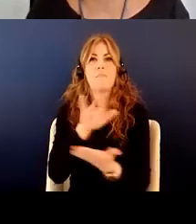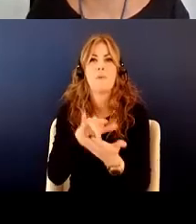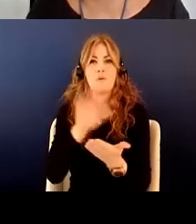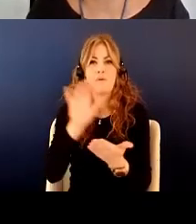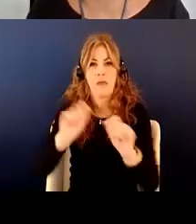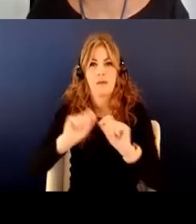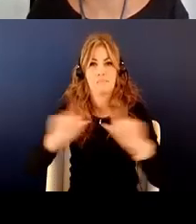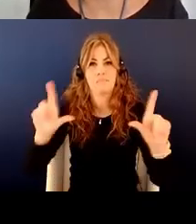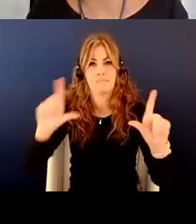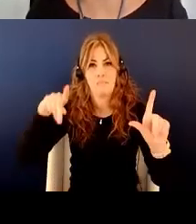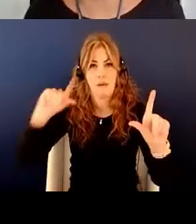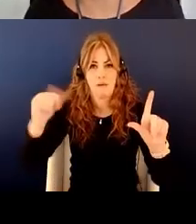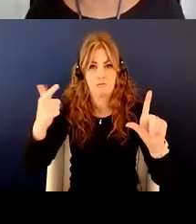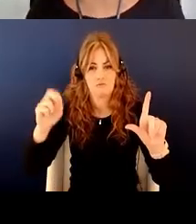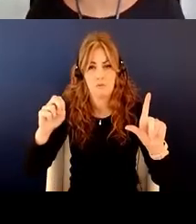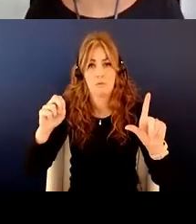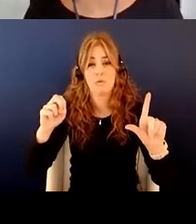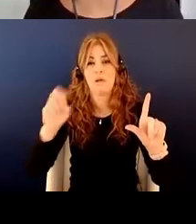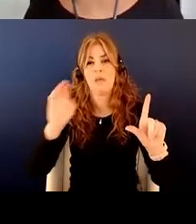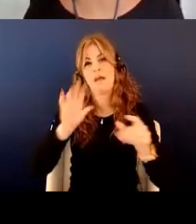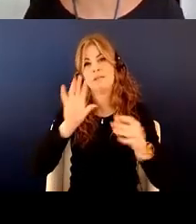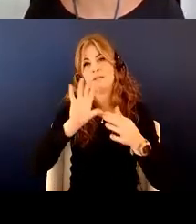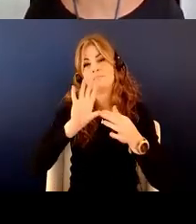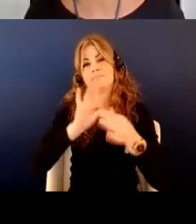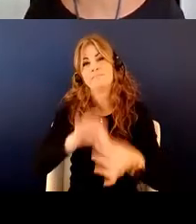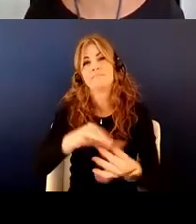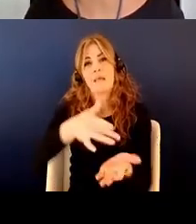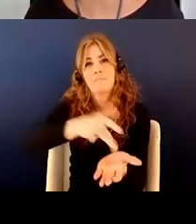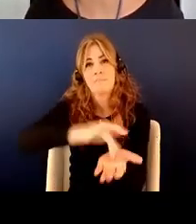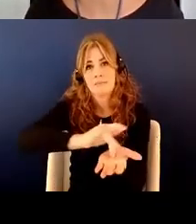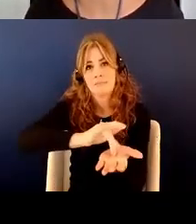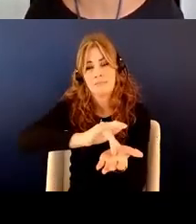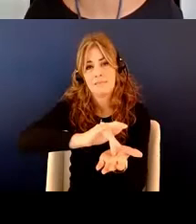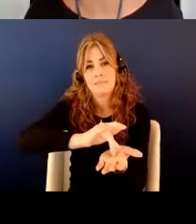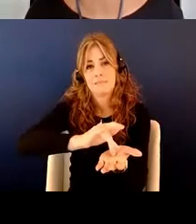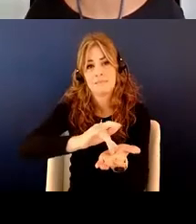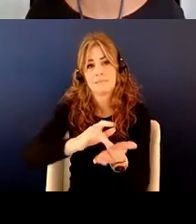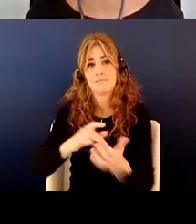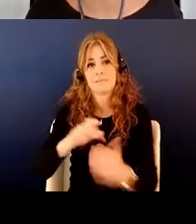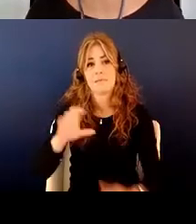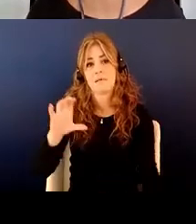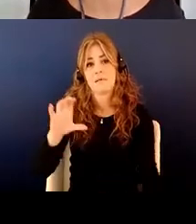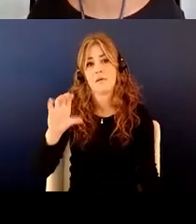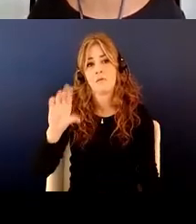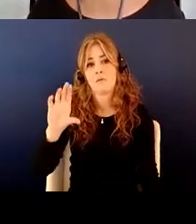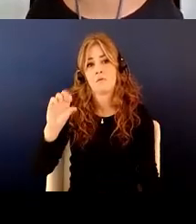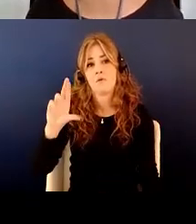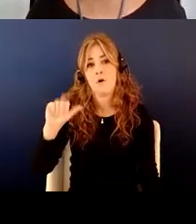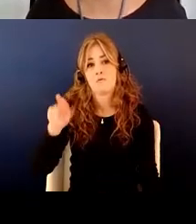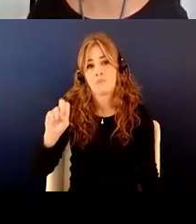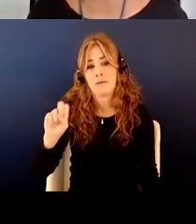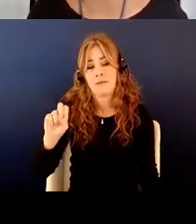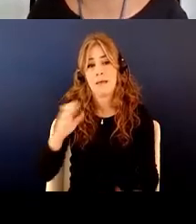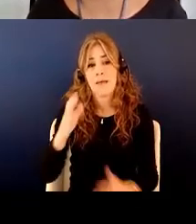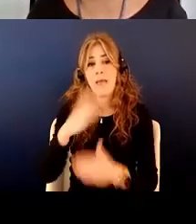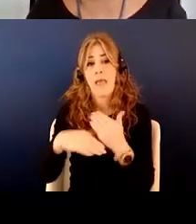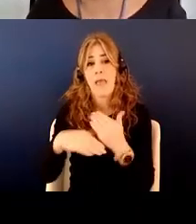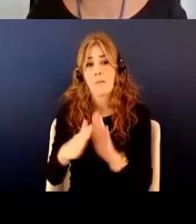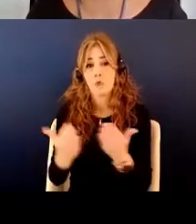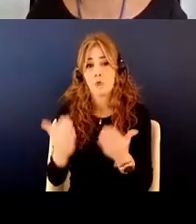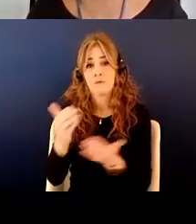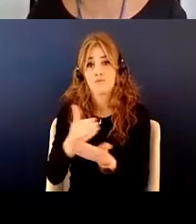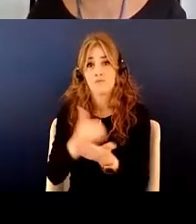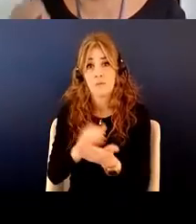And although it's focused on medicine, the newest Cochrane handbook, chapter 4 in the appendix, has a lot